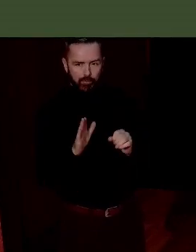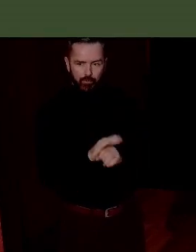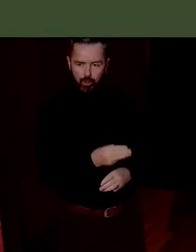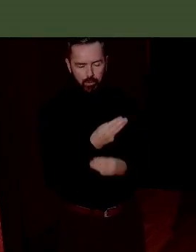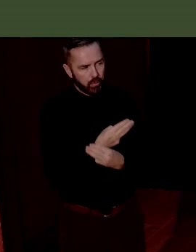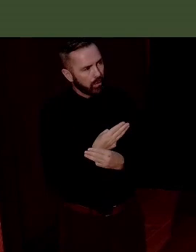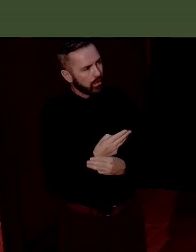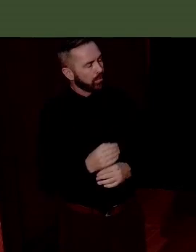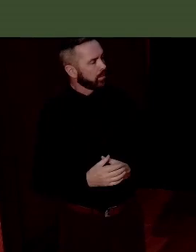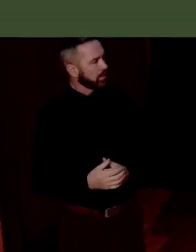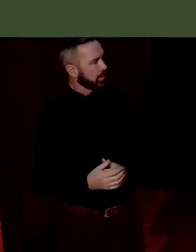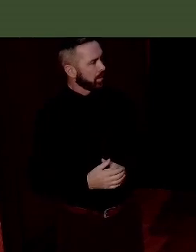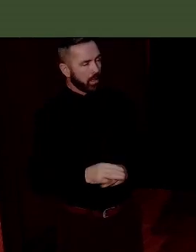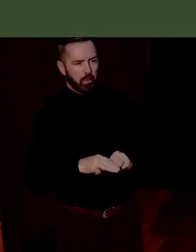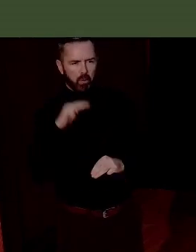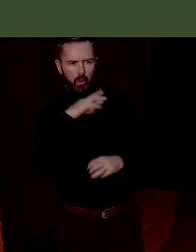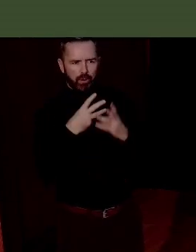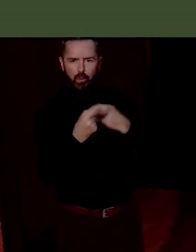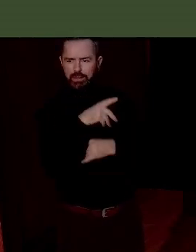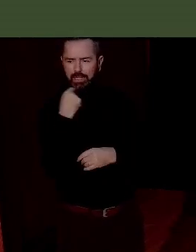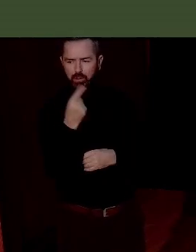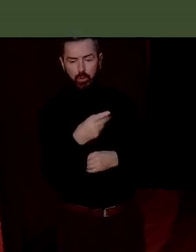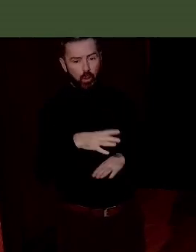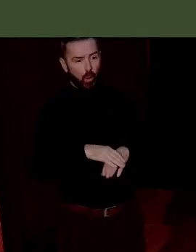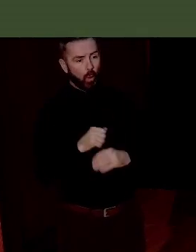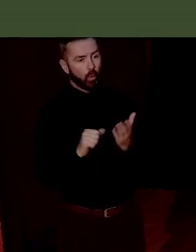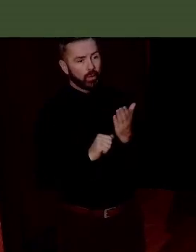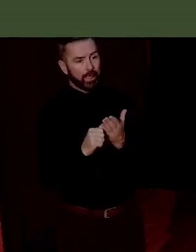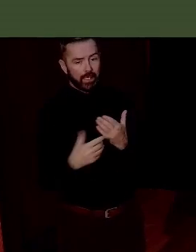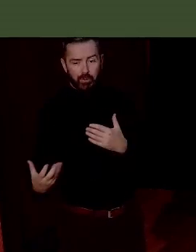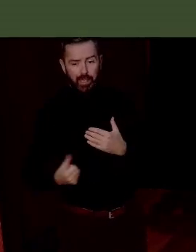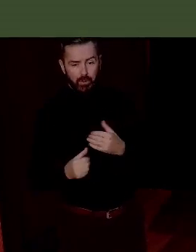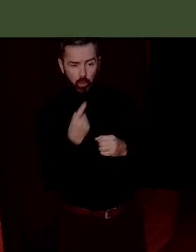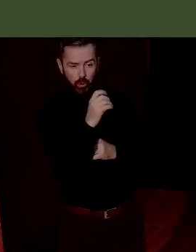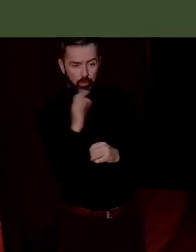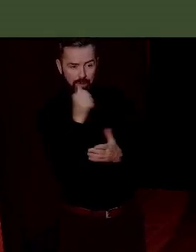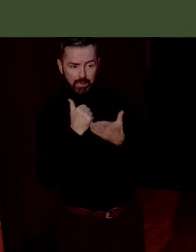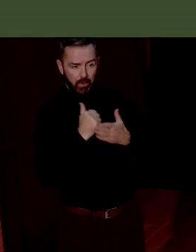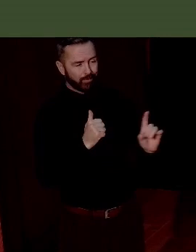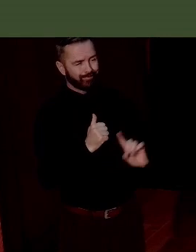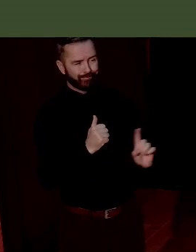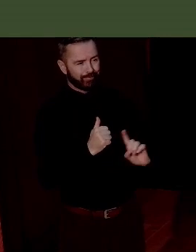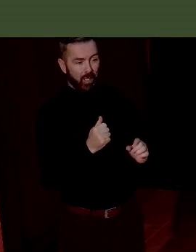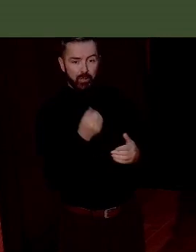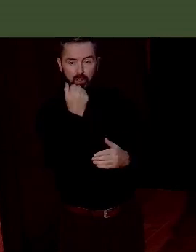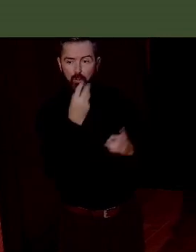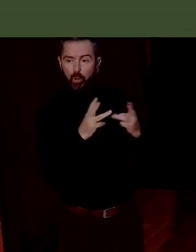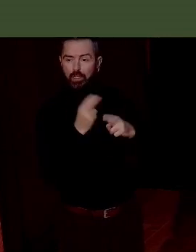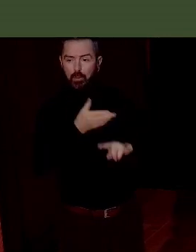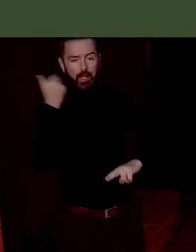most important thing I want to say to you, the old age pension was never intended to be 100% support for these people. The notional figures were worked